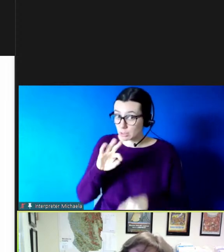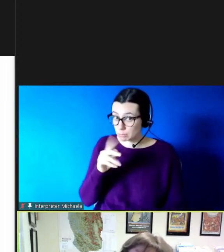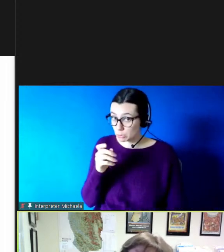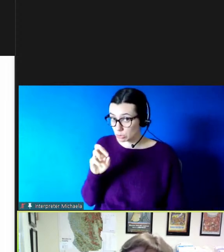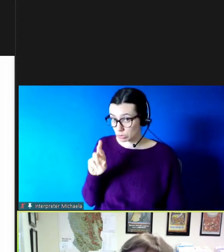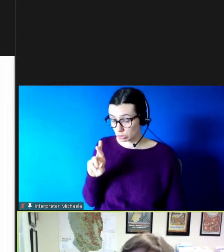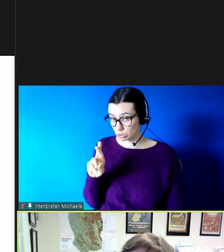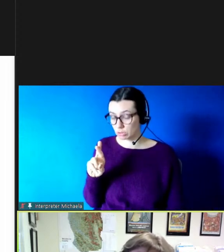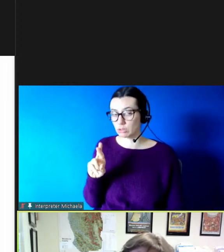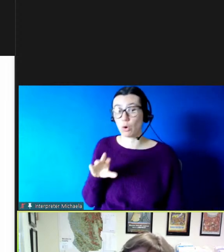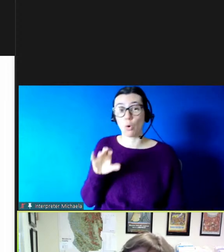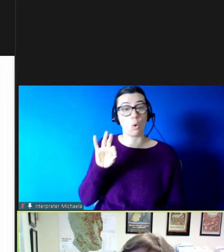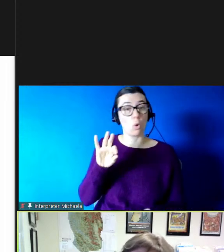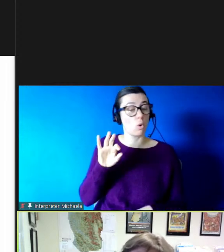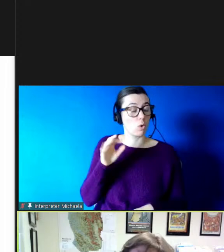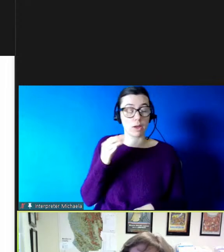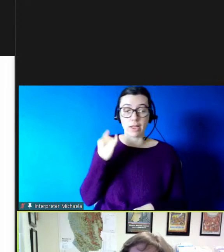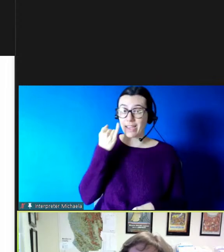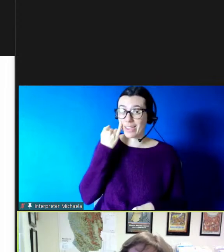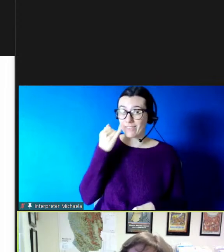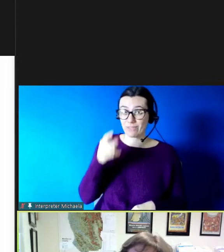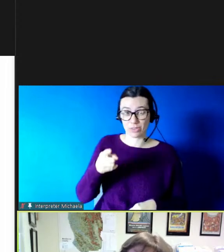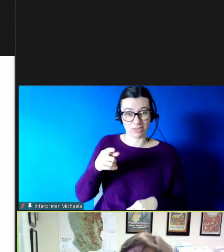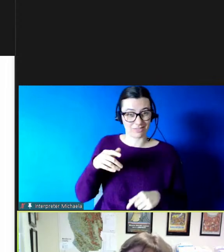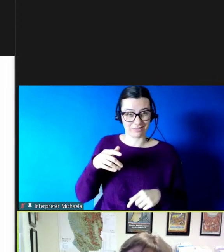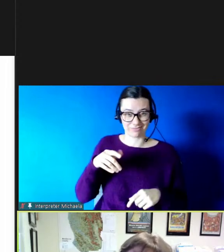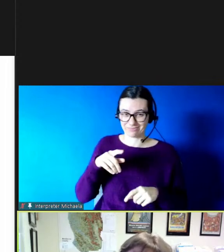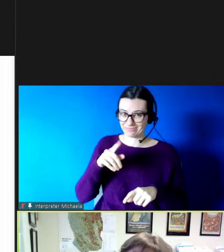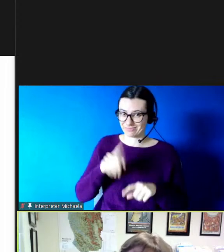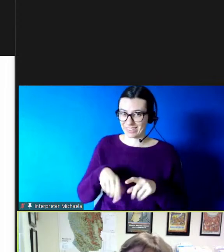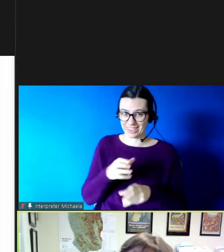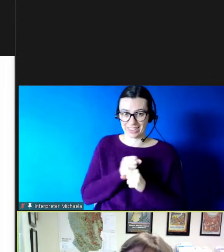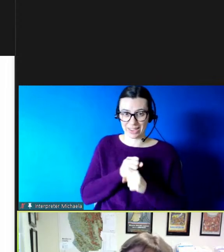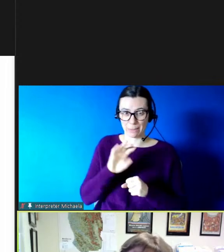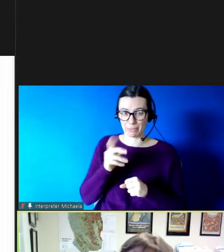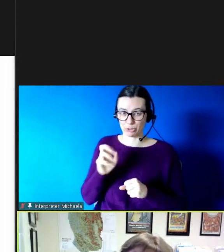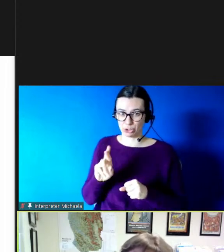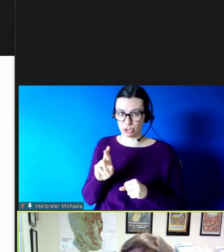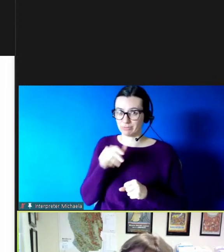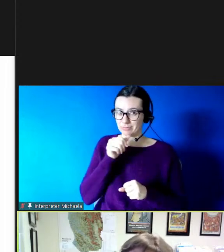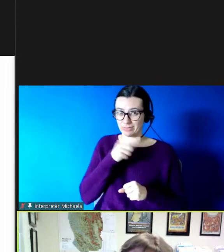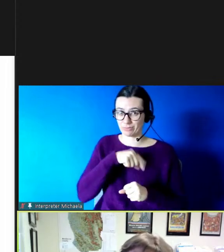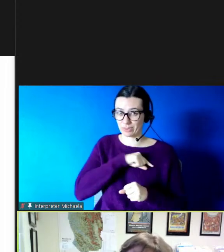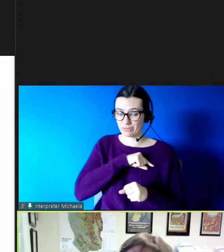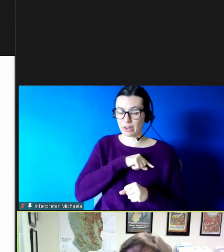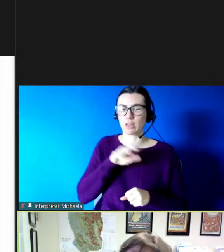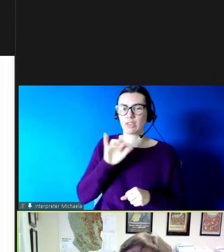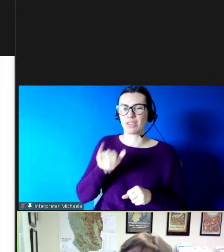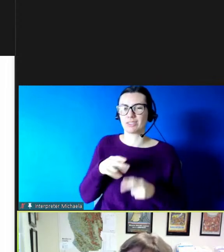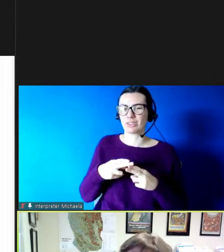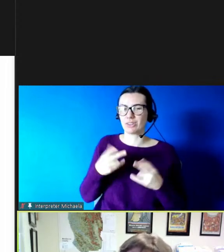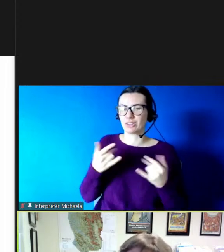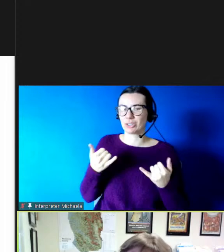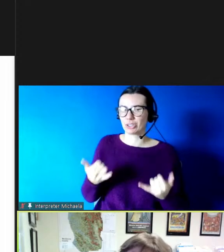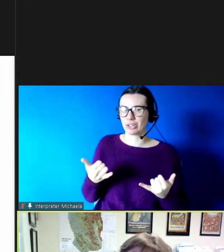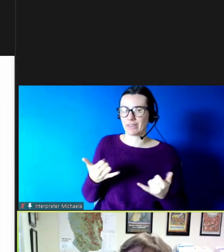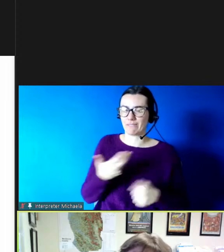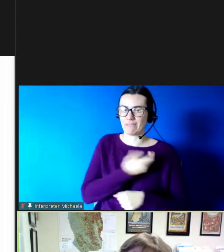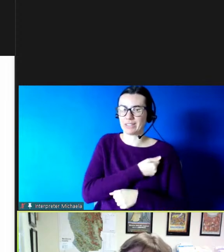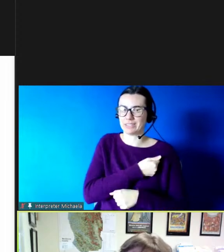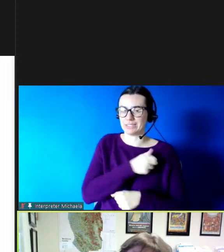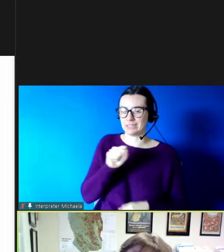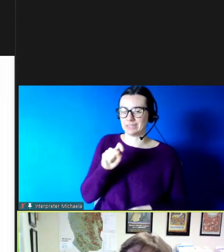you're not yet eligible for a booster, that's considered a current vaccine status, and a test